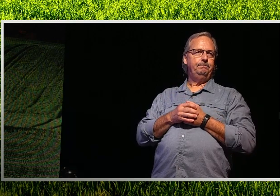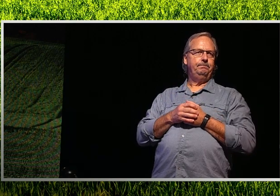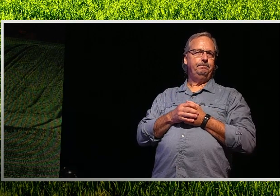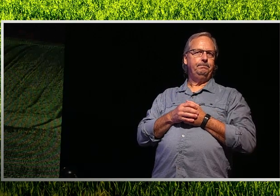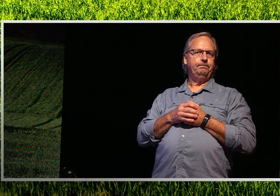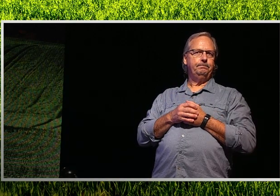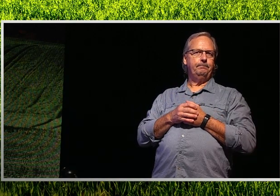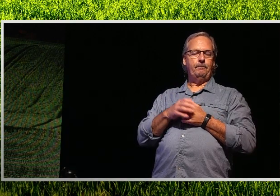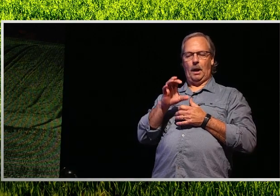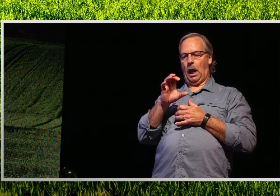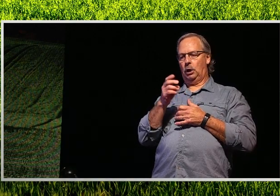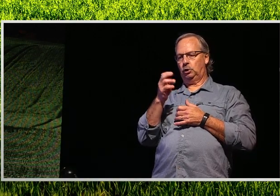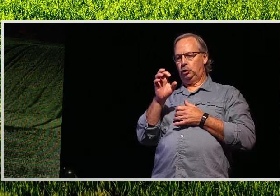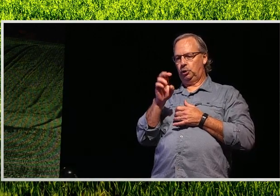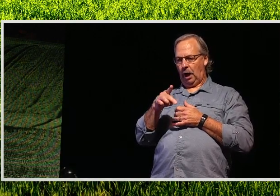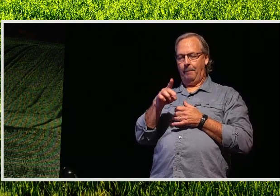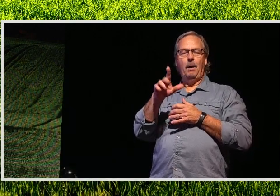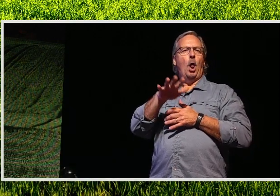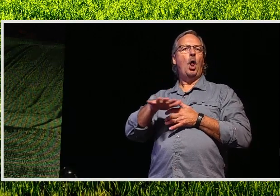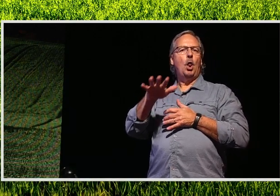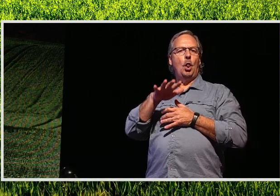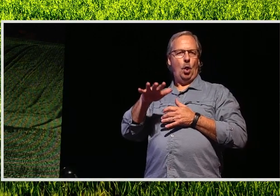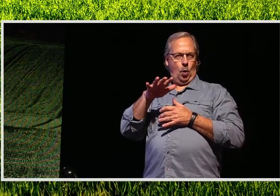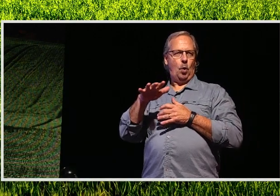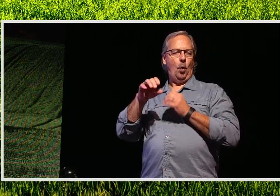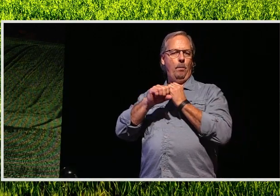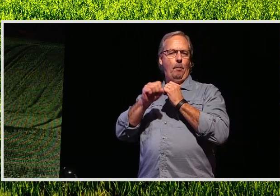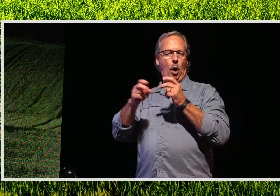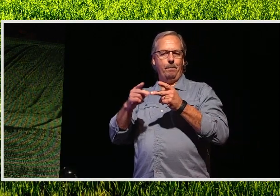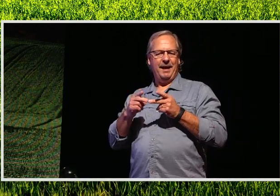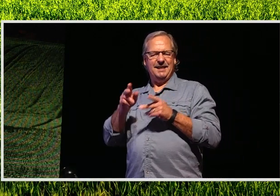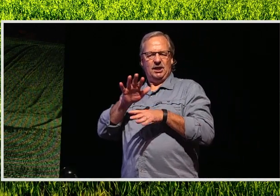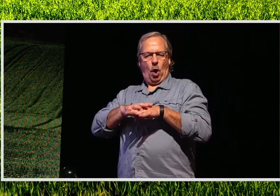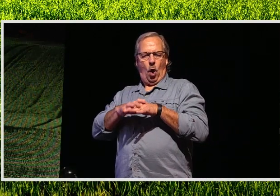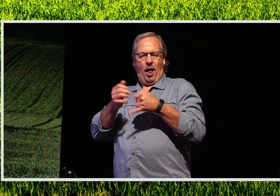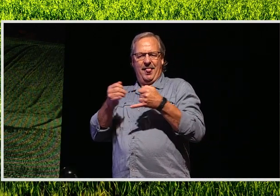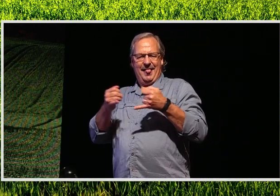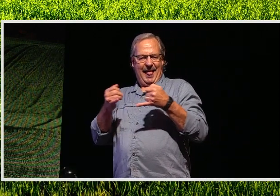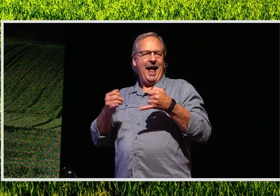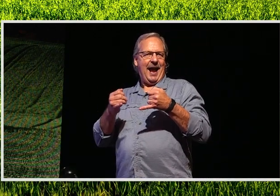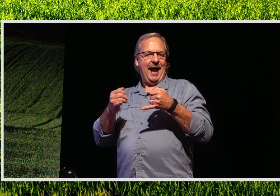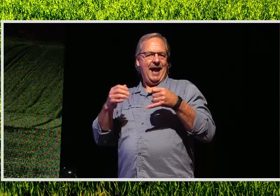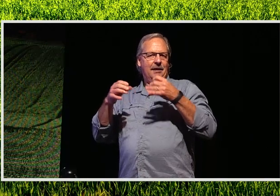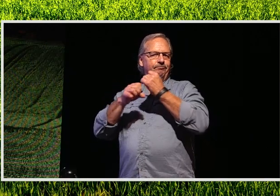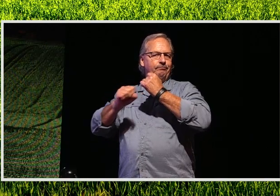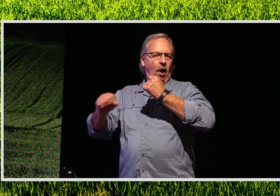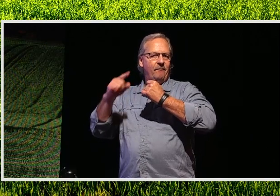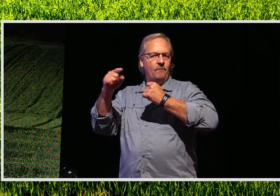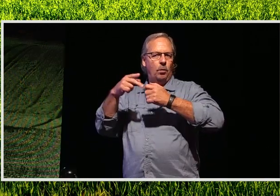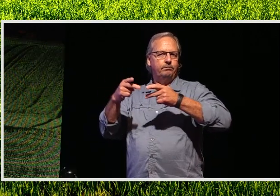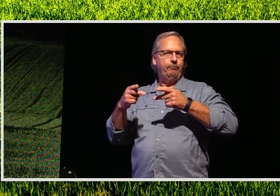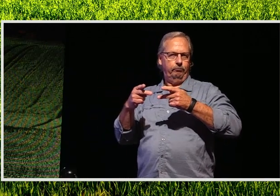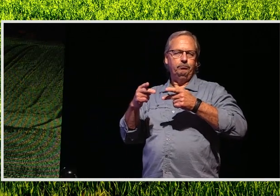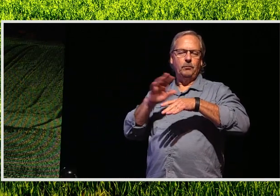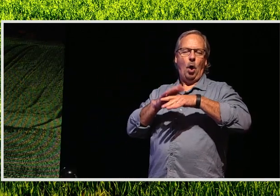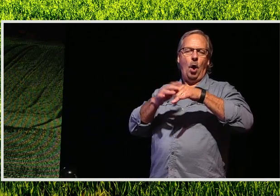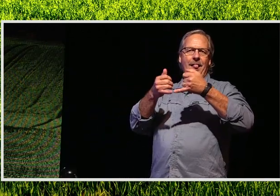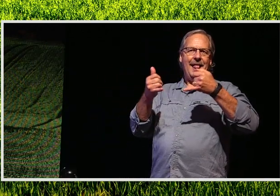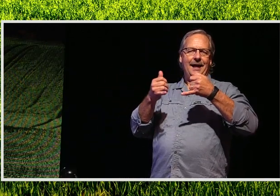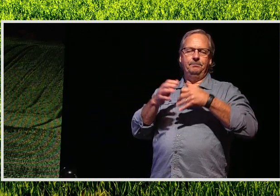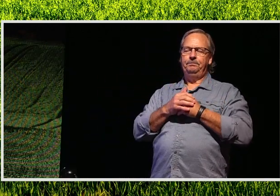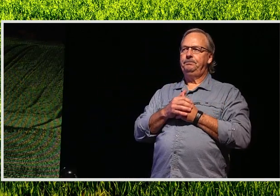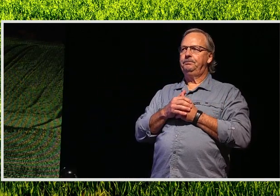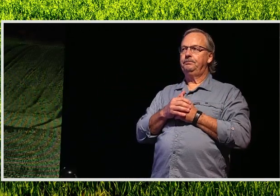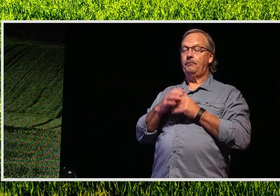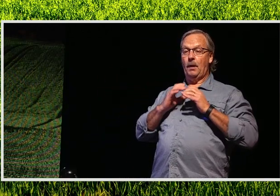The ChopLocal marketplace is an online farmers market for meat. Similar to Etsy, which connects